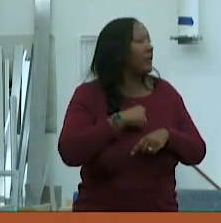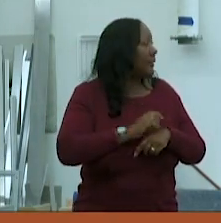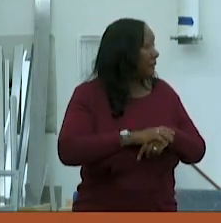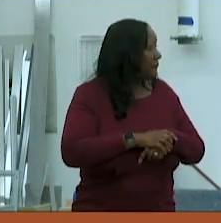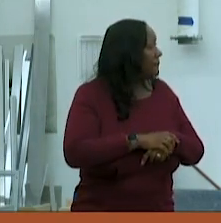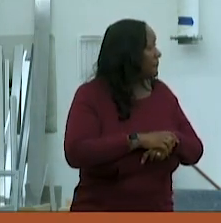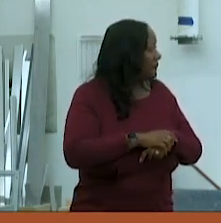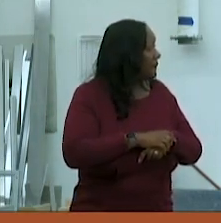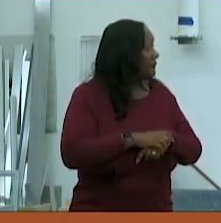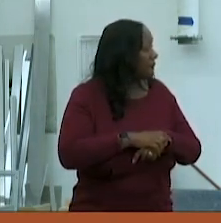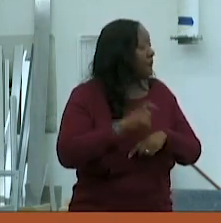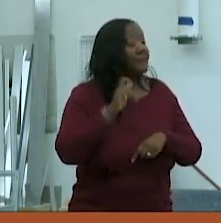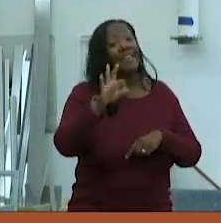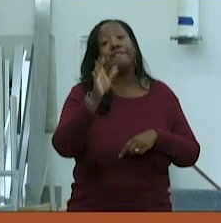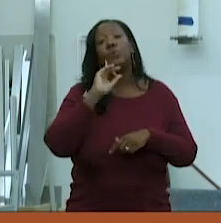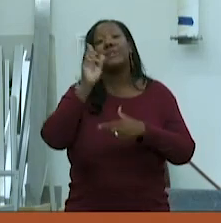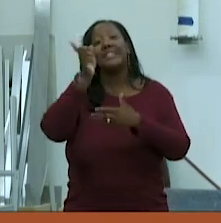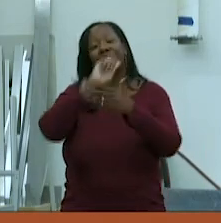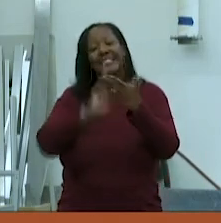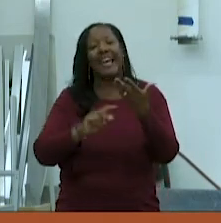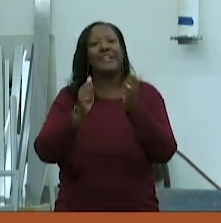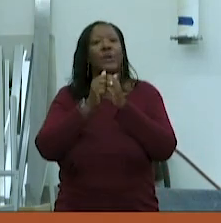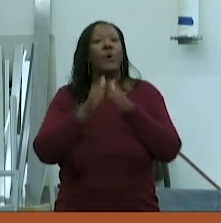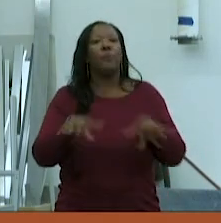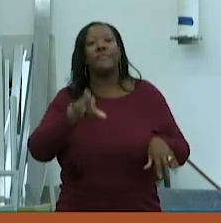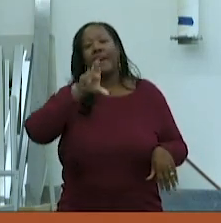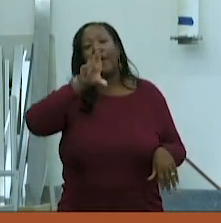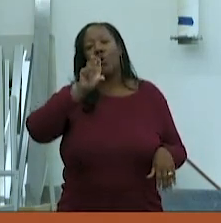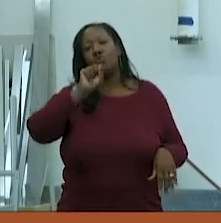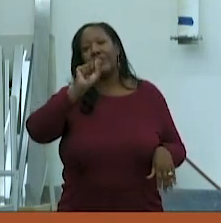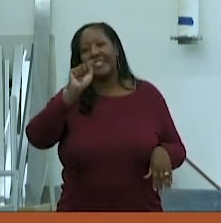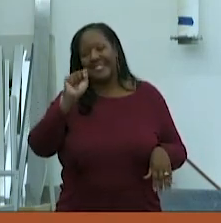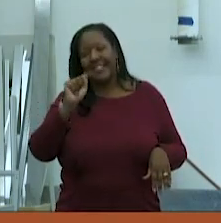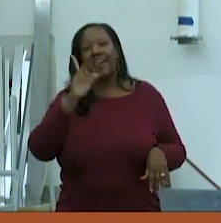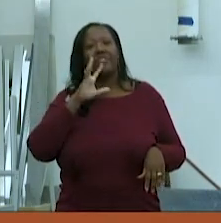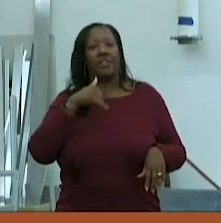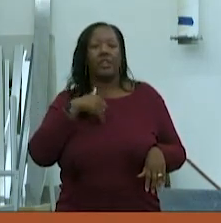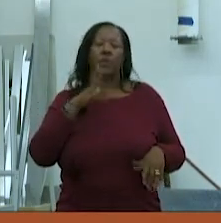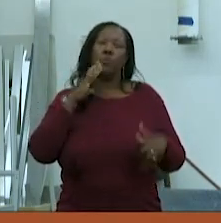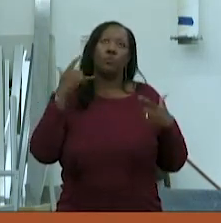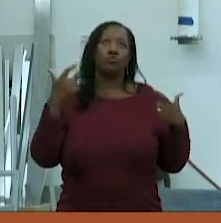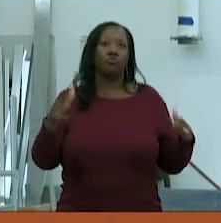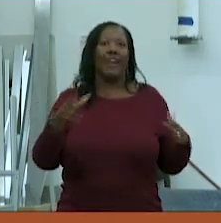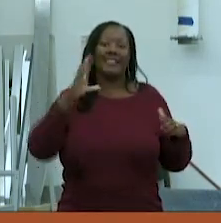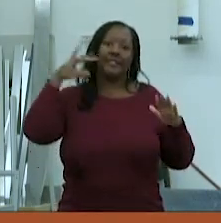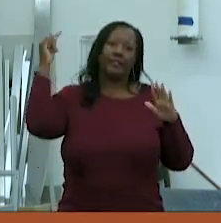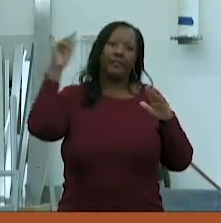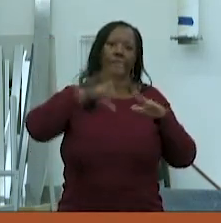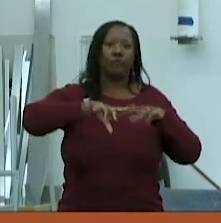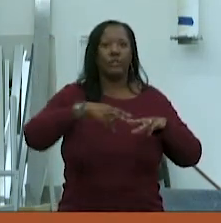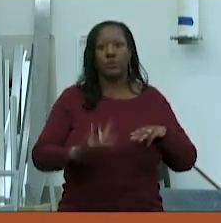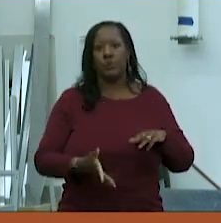Often if you can design something without a reset, it drastically reduces the complexity.